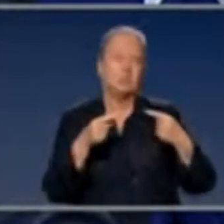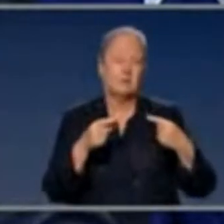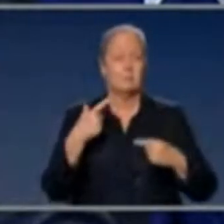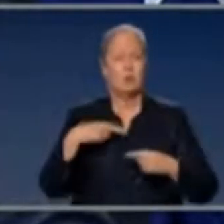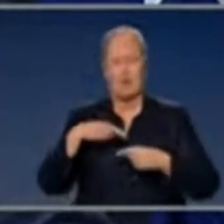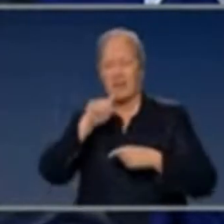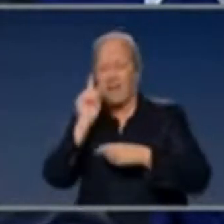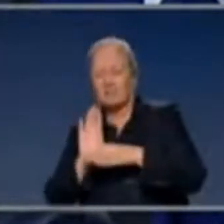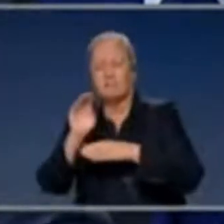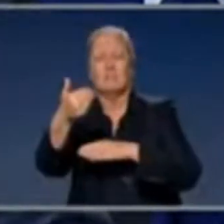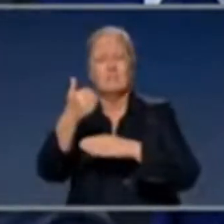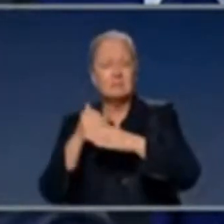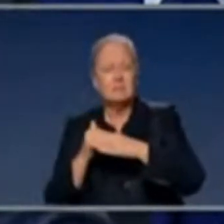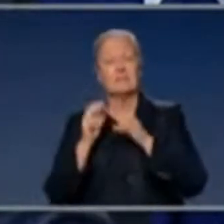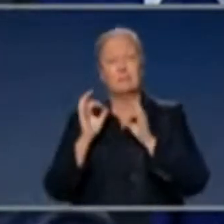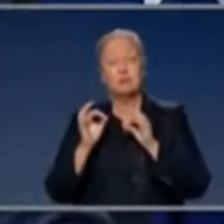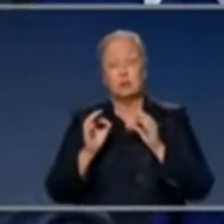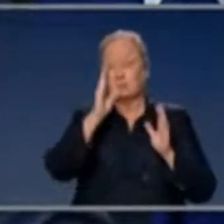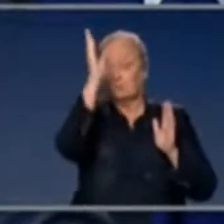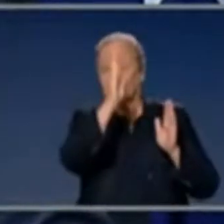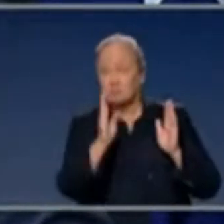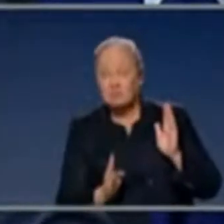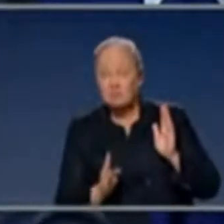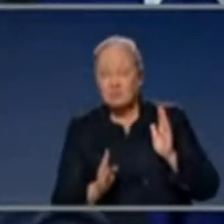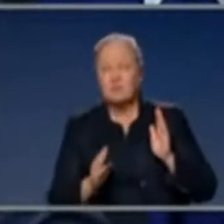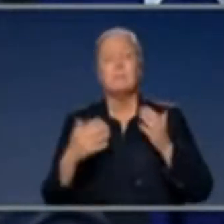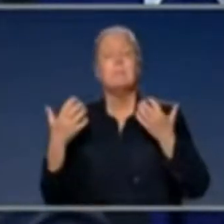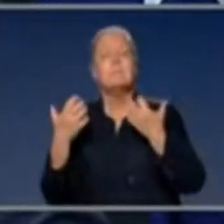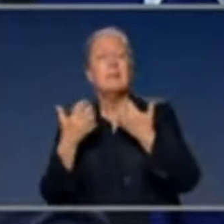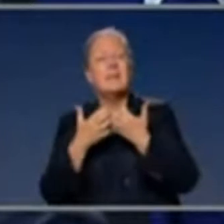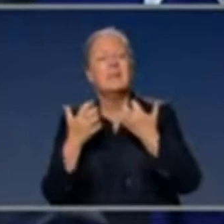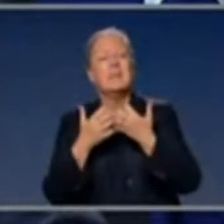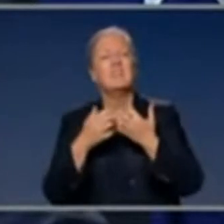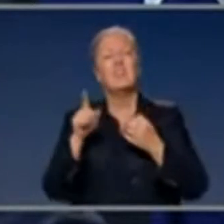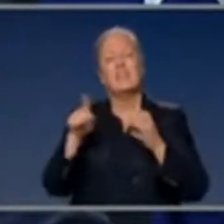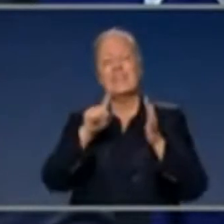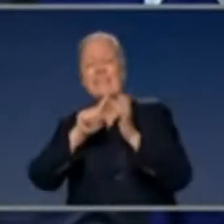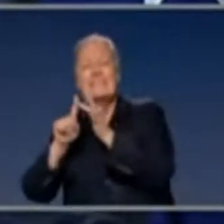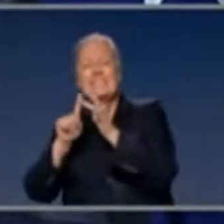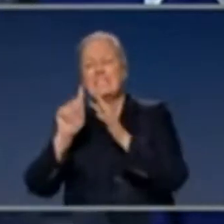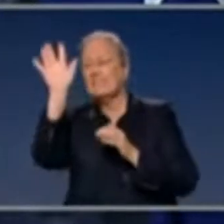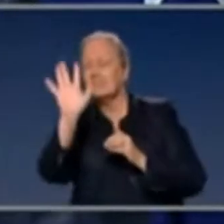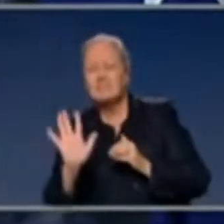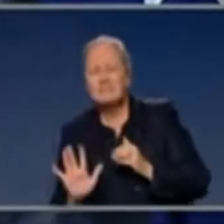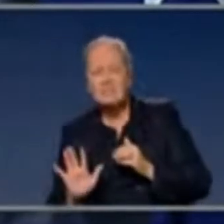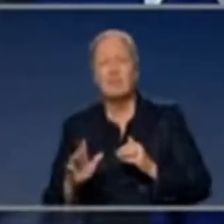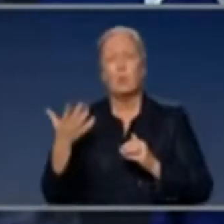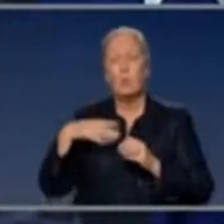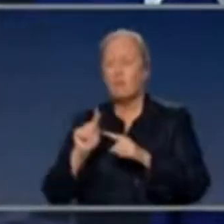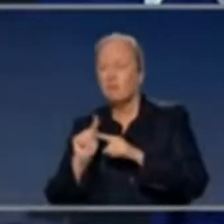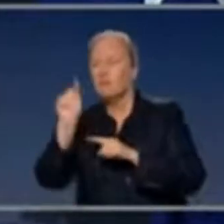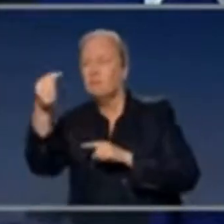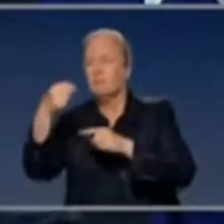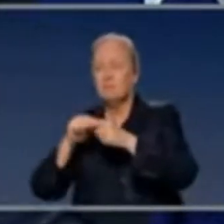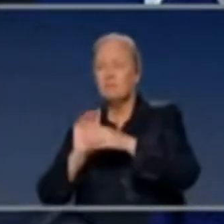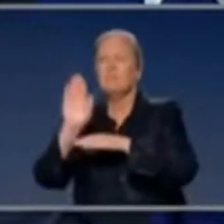restrictions, particularly on the eastern coast, where there are so many living in proximity and accessing services and employment across